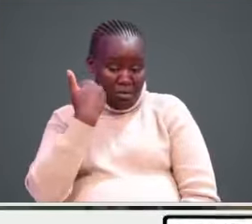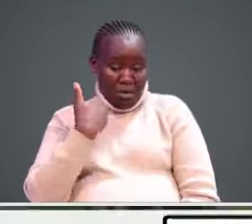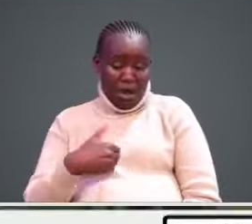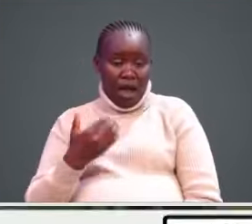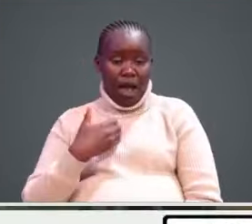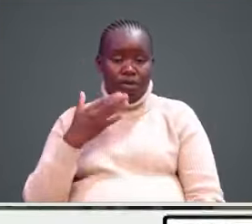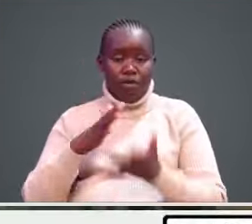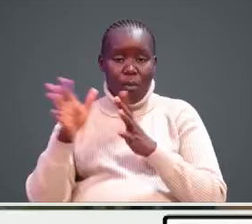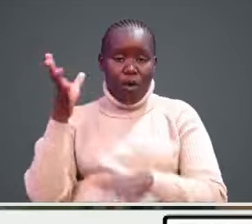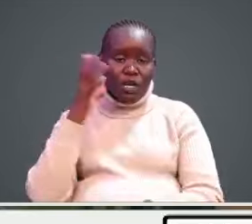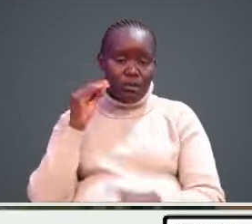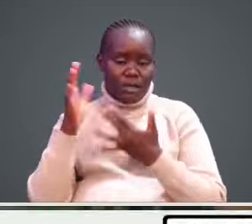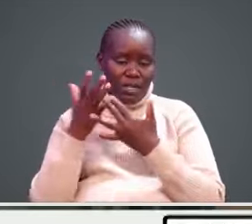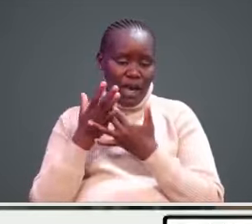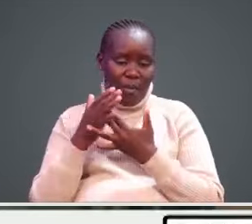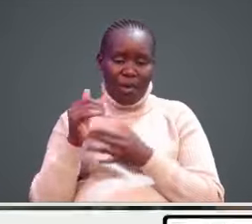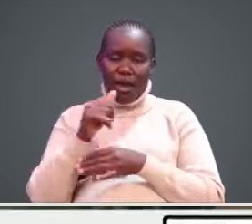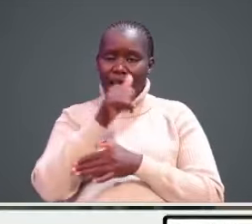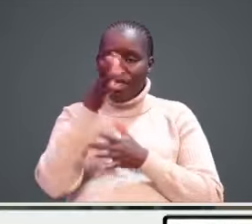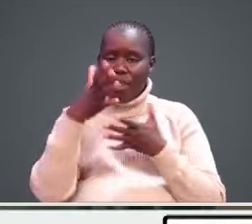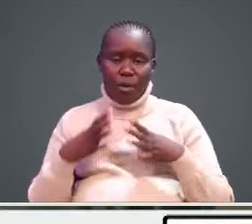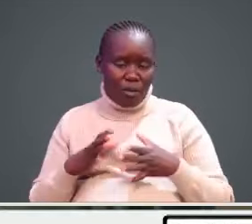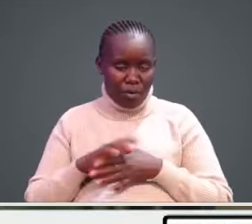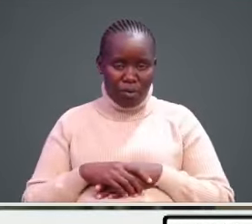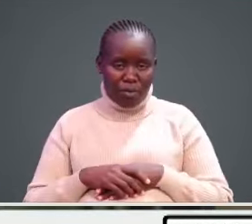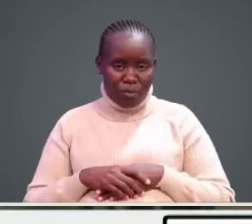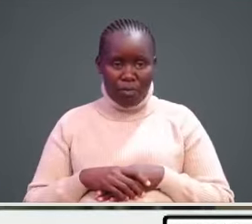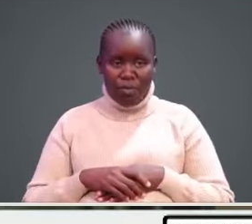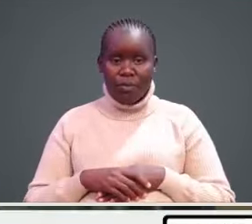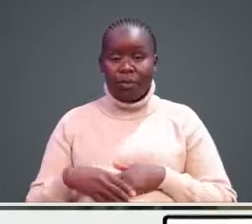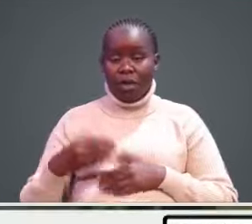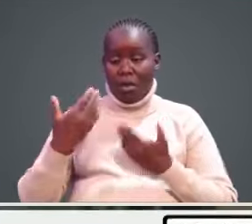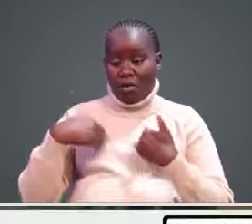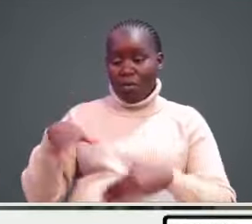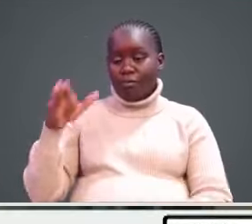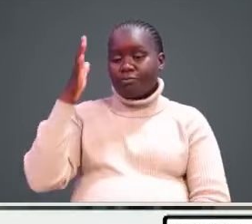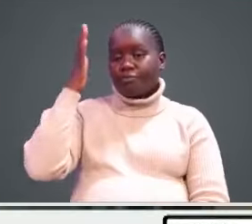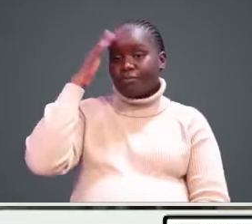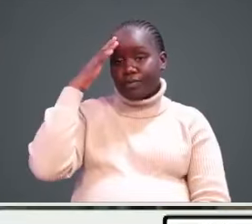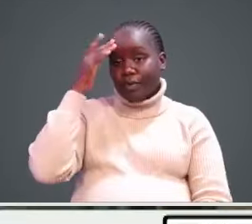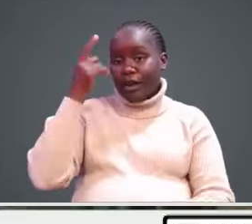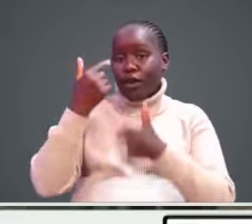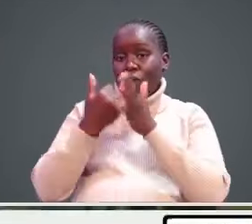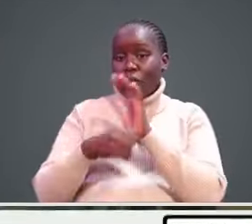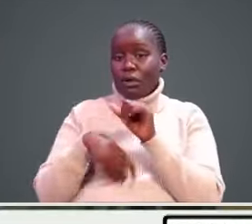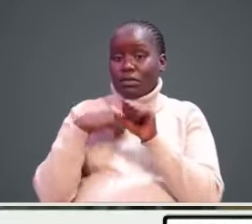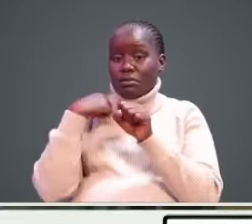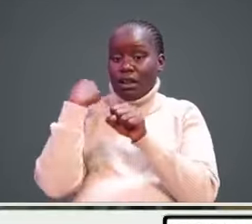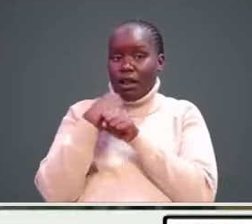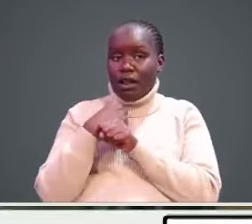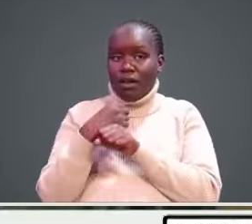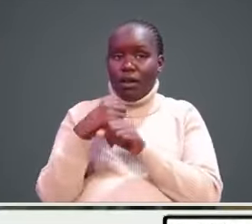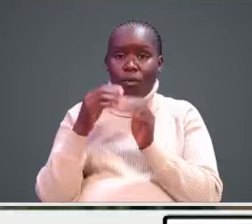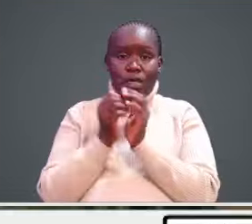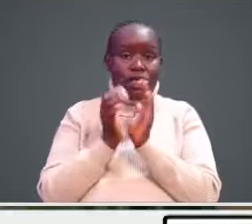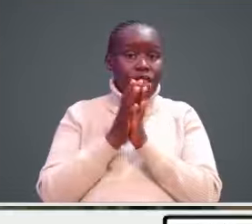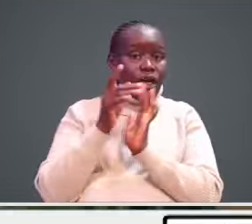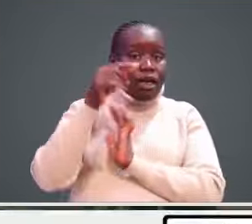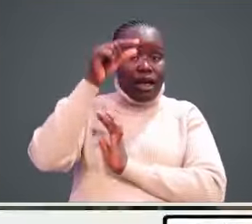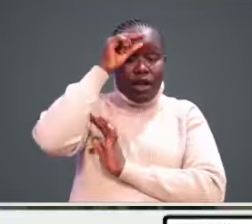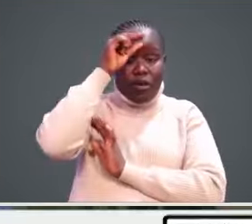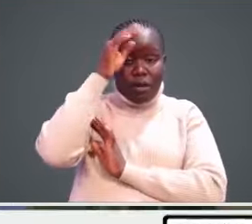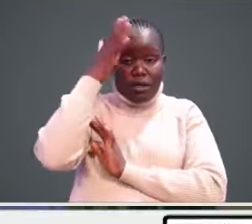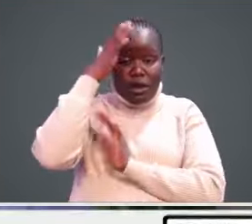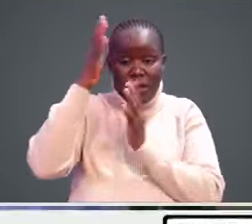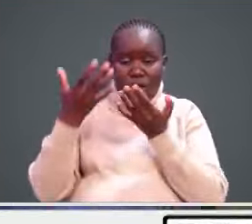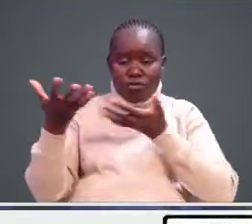most experience among everybody else. I know what is supposed to be done by government. I know how to